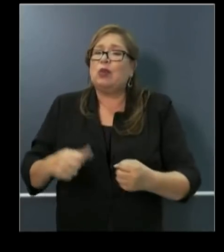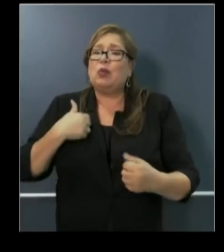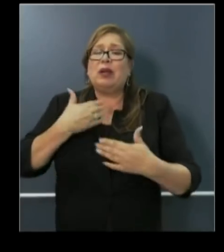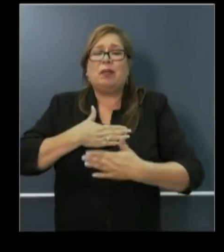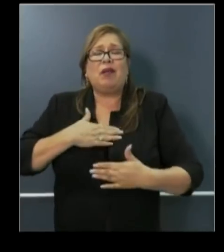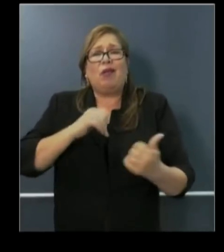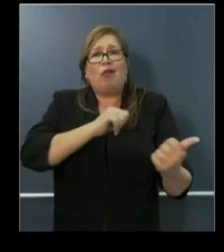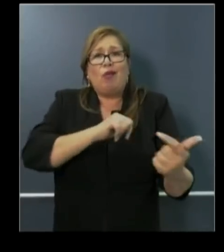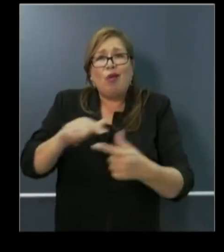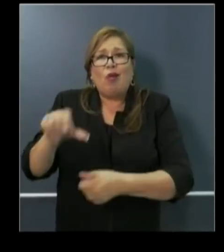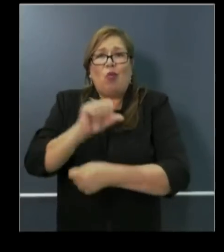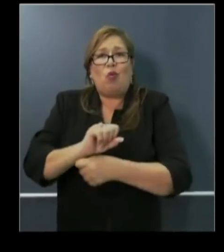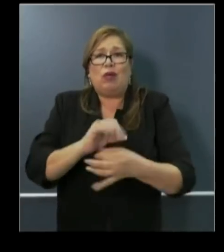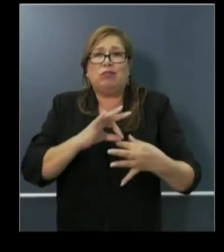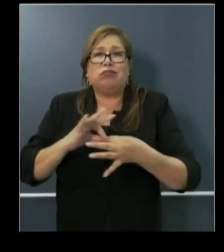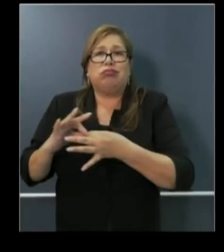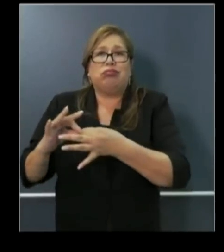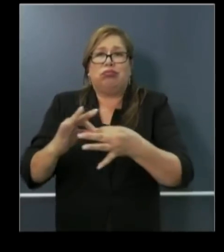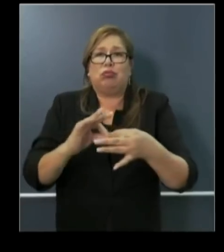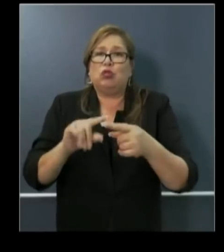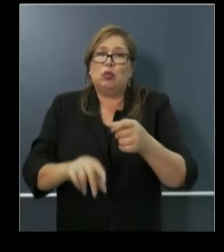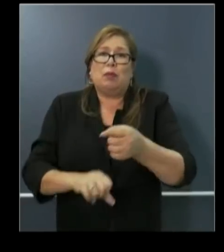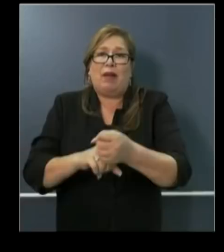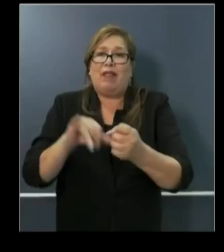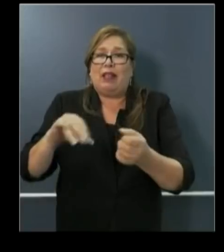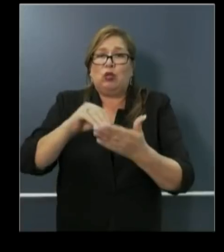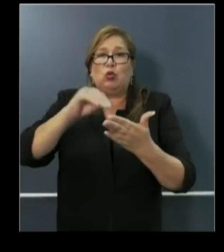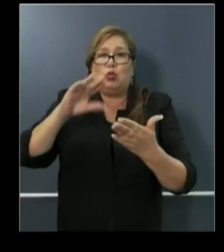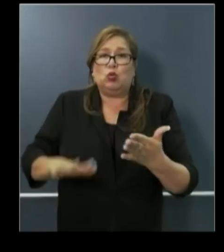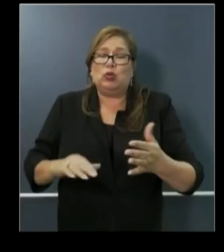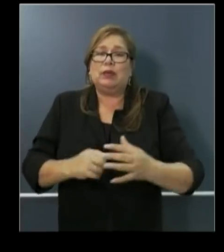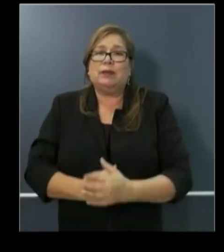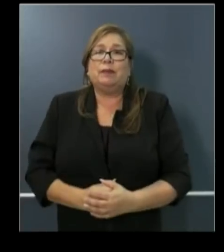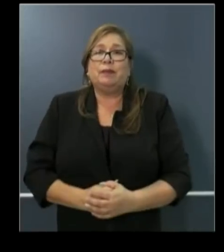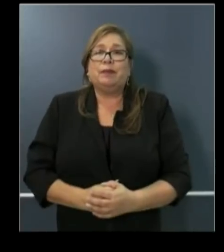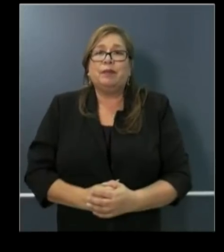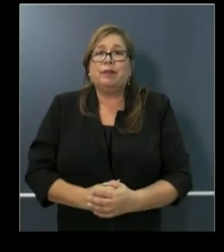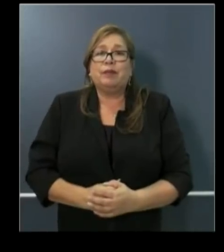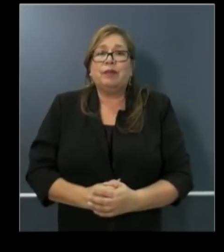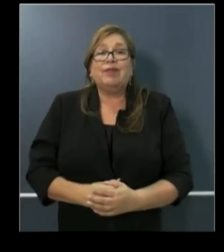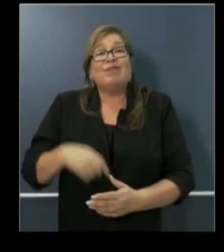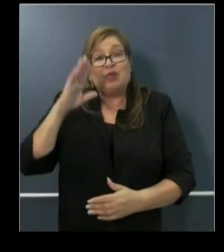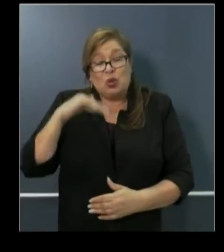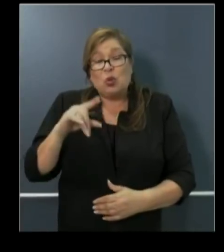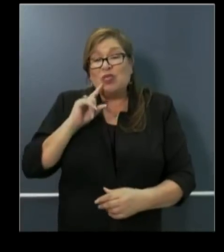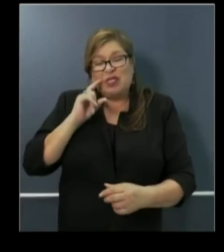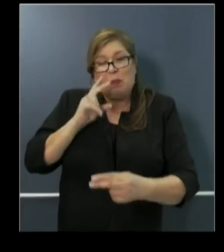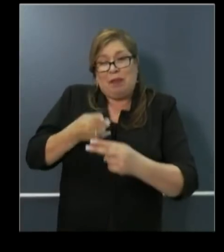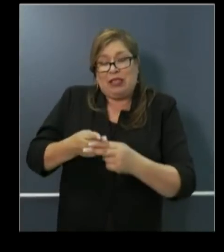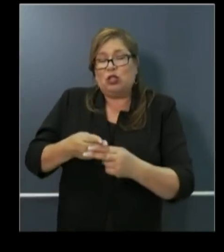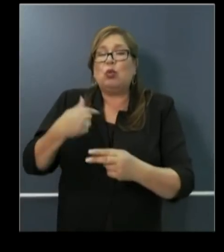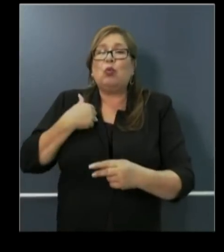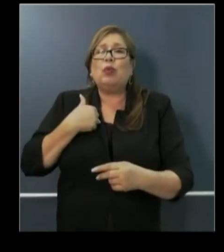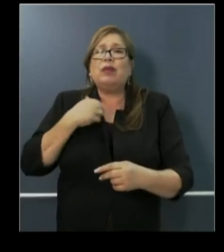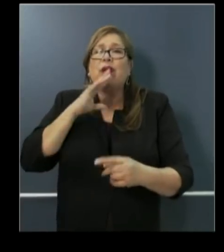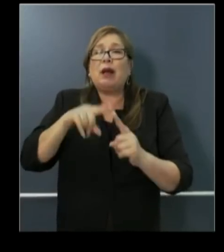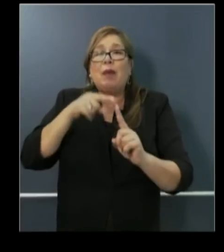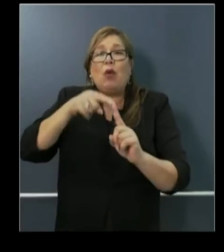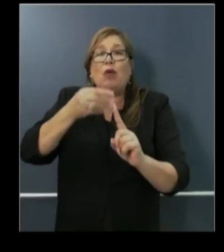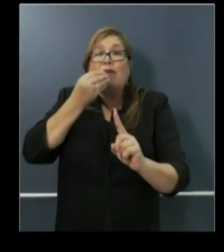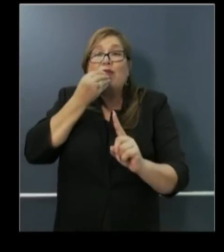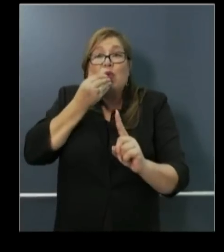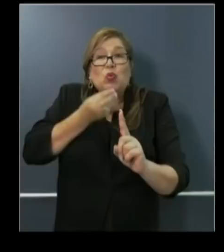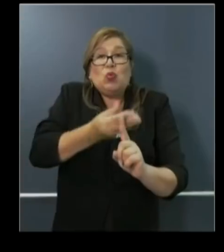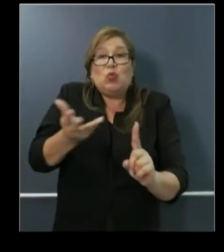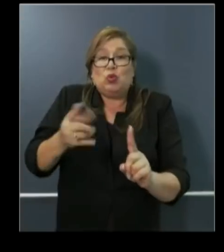of the students. We are also, as you noted earlier, ensuring that students are getting fed. Right now, there are about 5,200